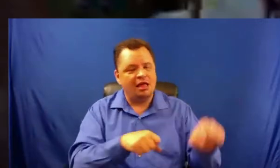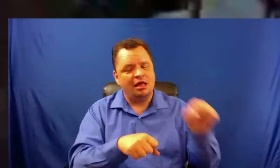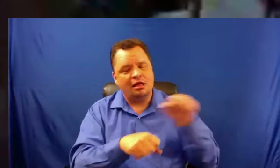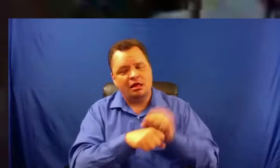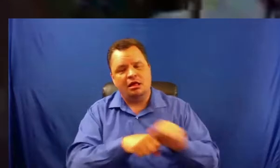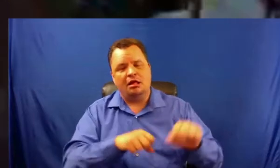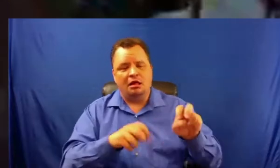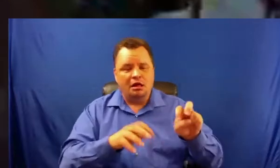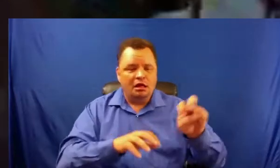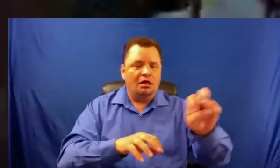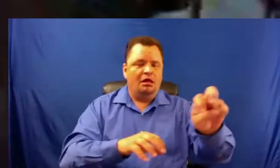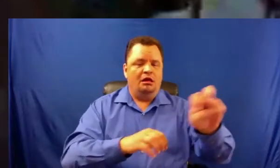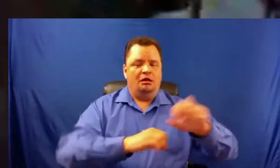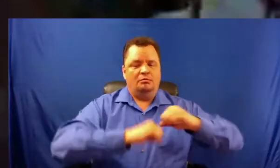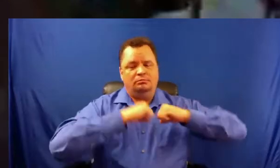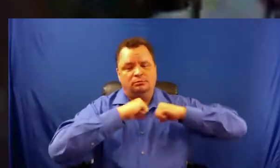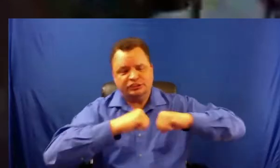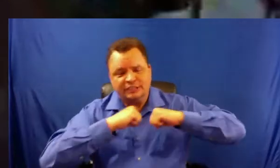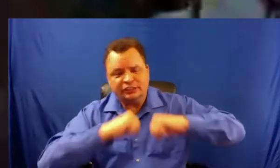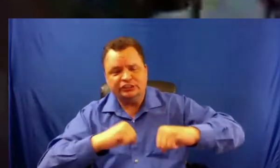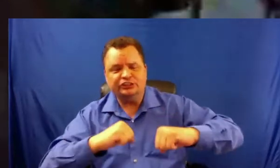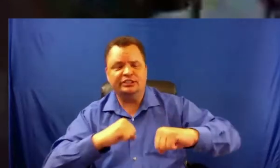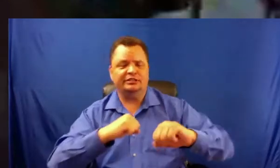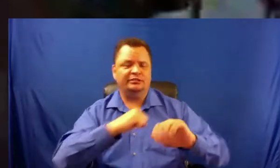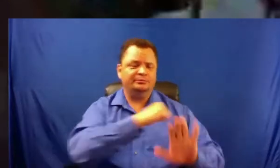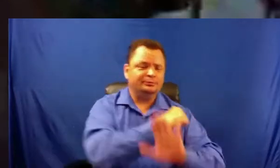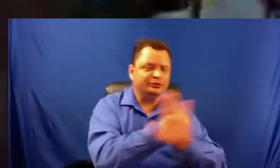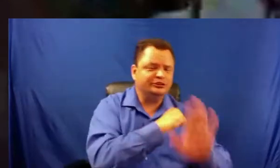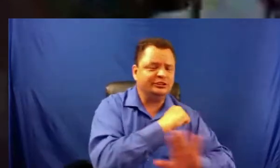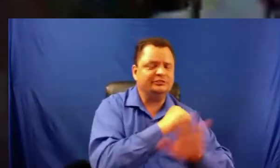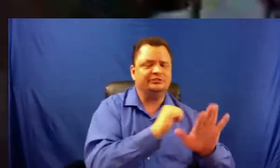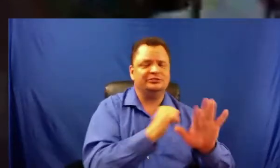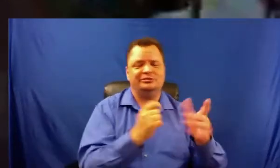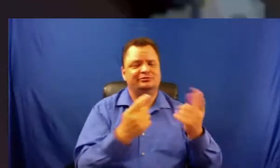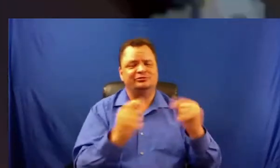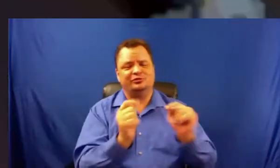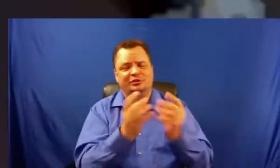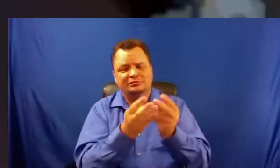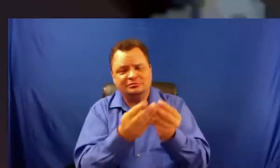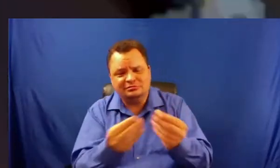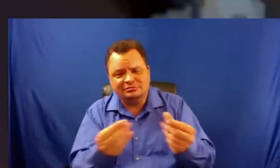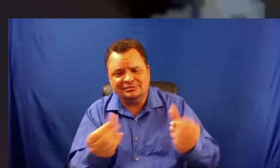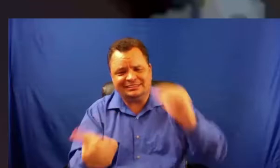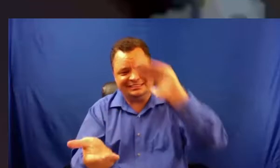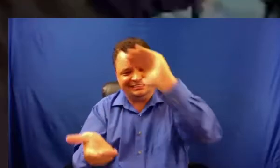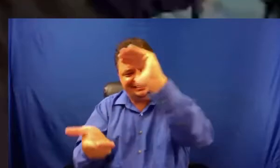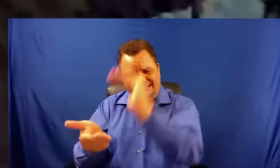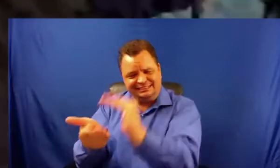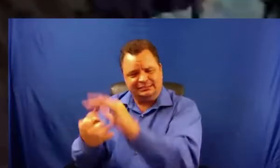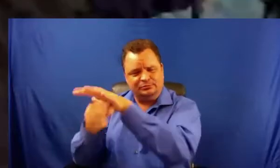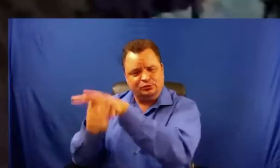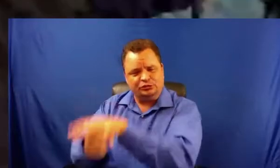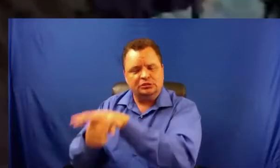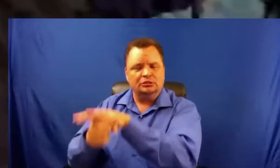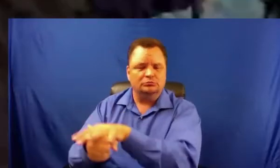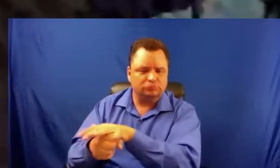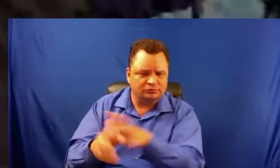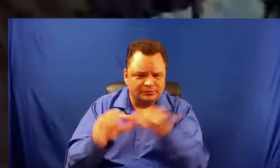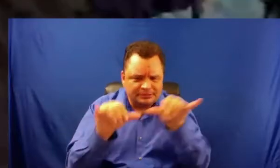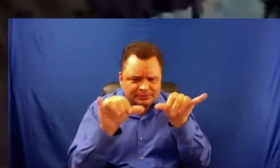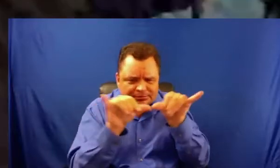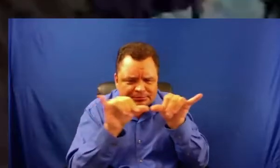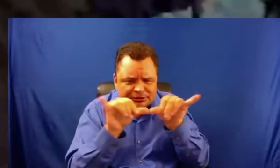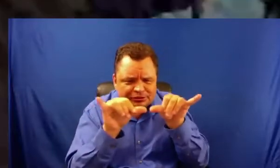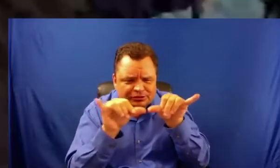how we can ease that pressure through prevention measures and help our